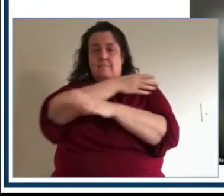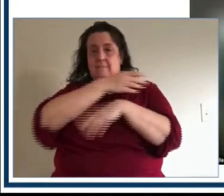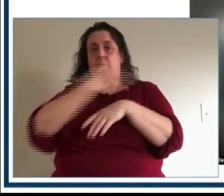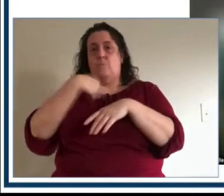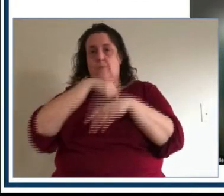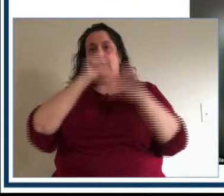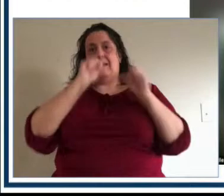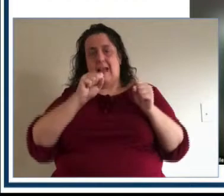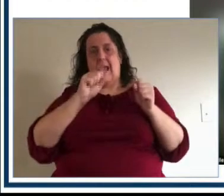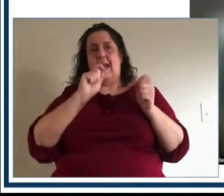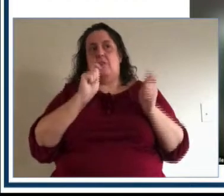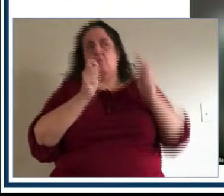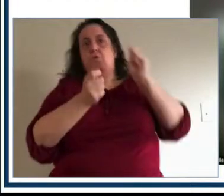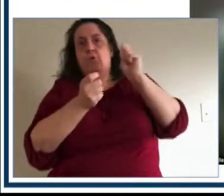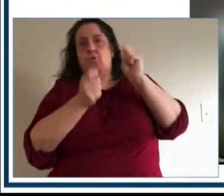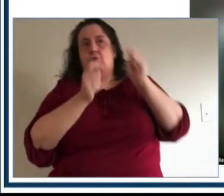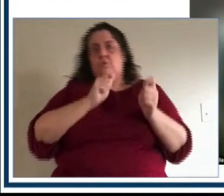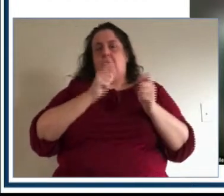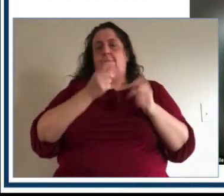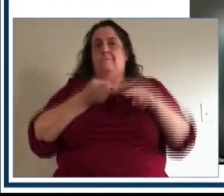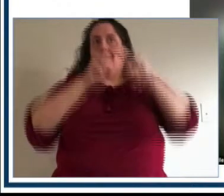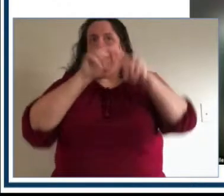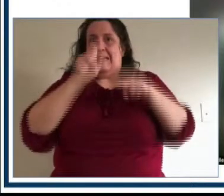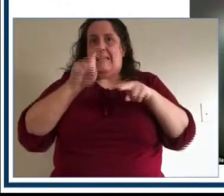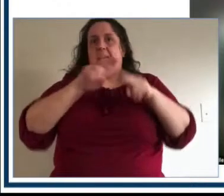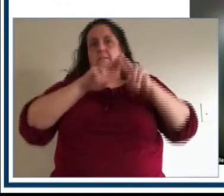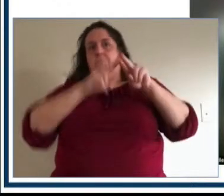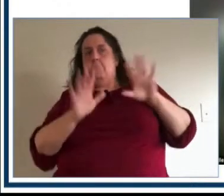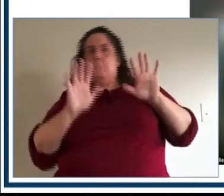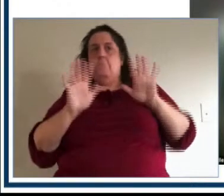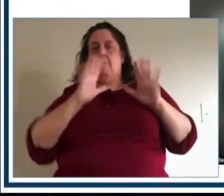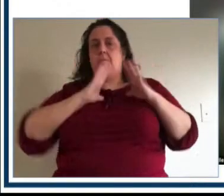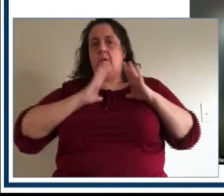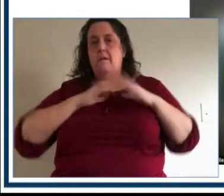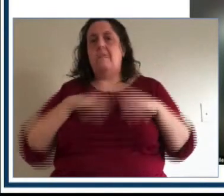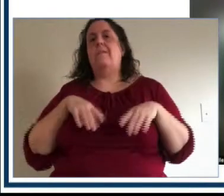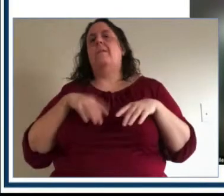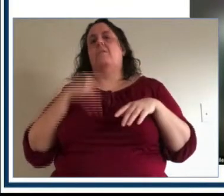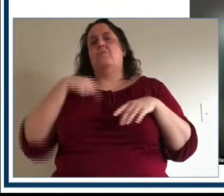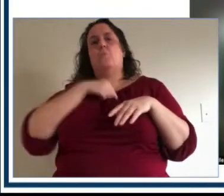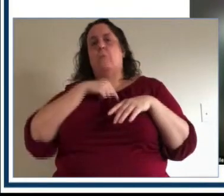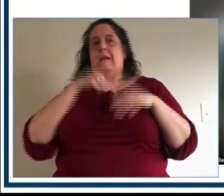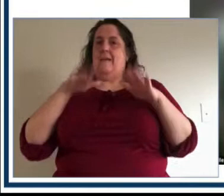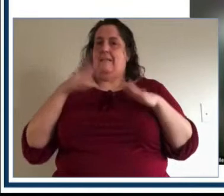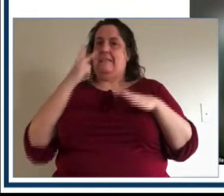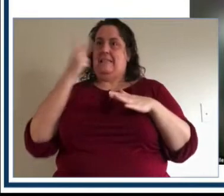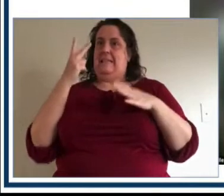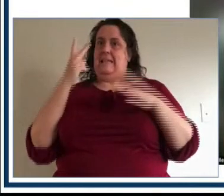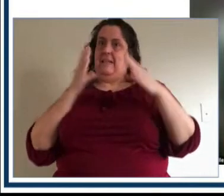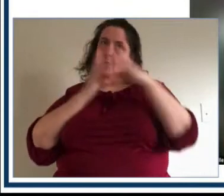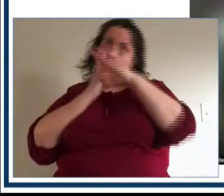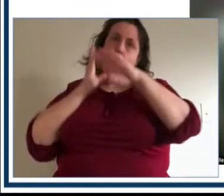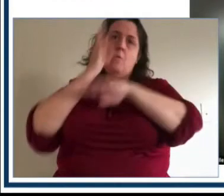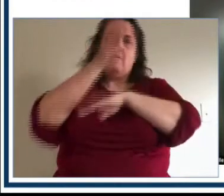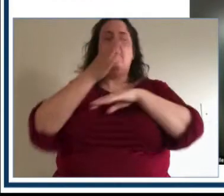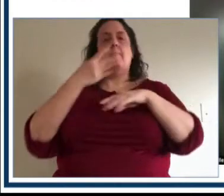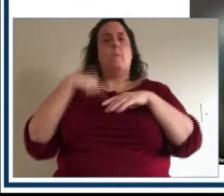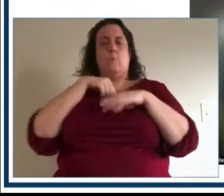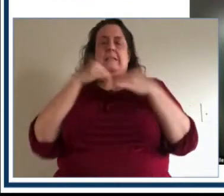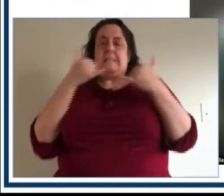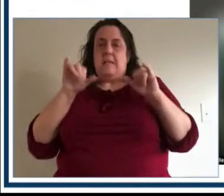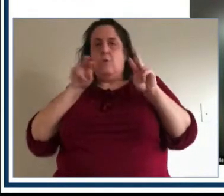up and scaled down in terms of what the actions would be. So we haven't seen that yet, but we continue to watch it very